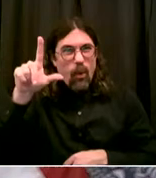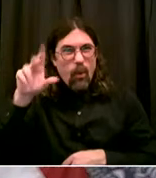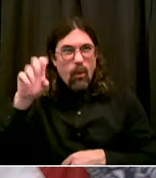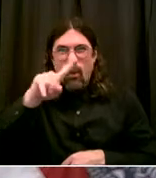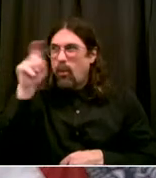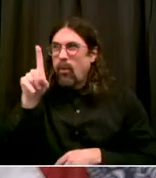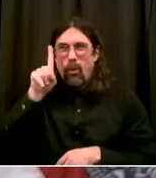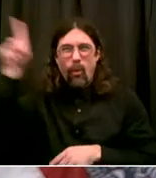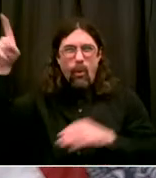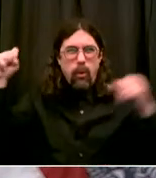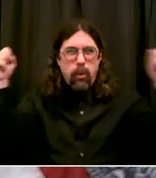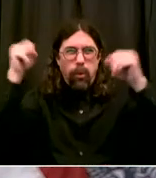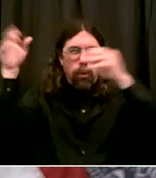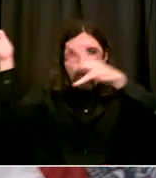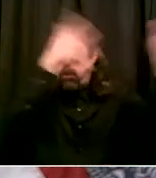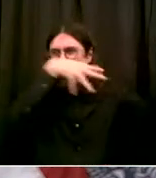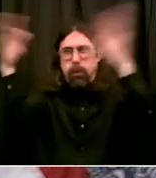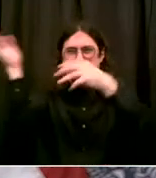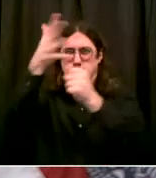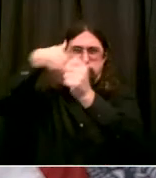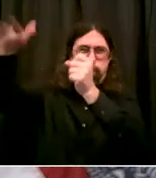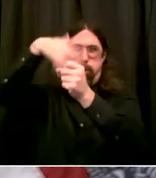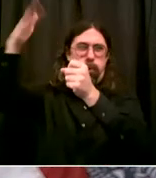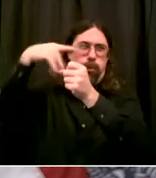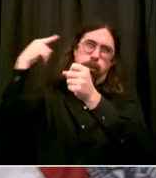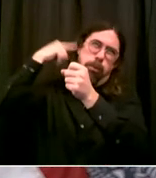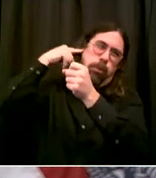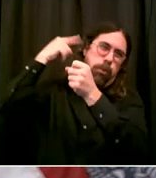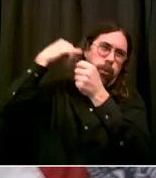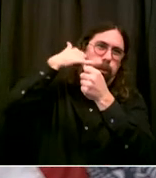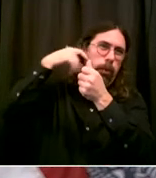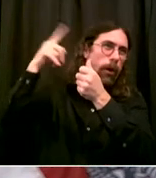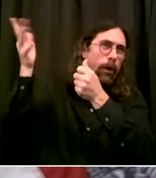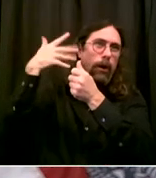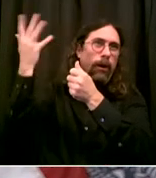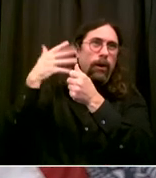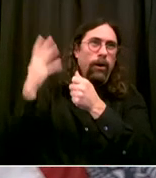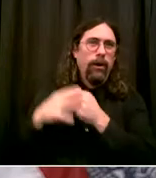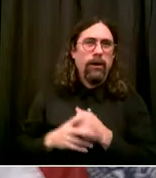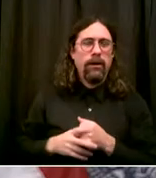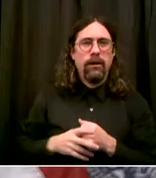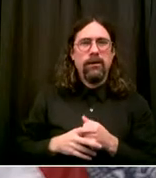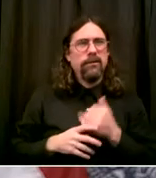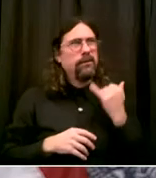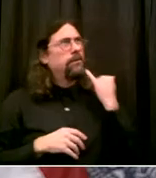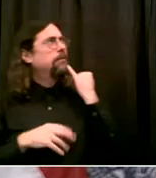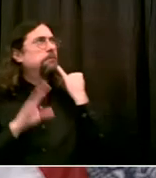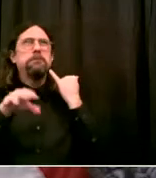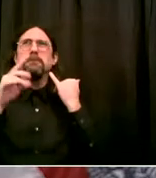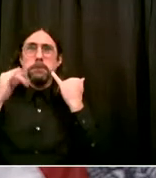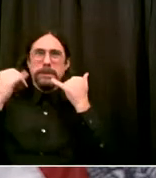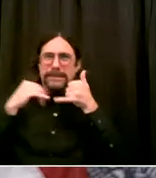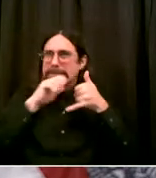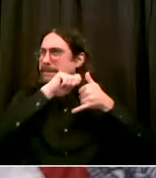Try. Okay. I just wanted to follow up on the DOI report I asked.